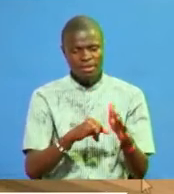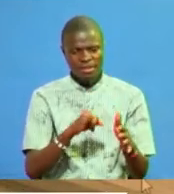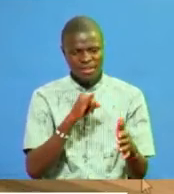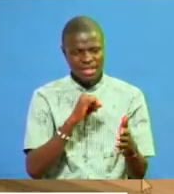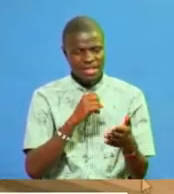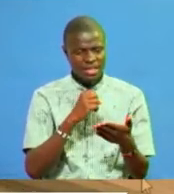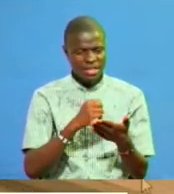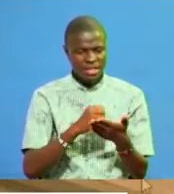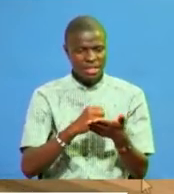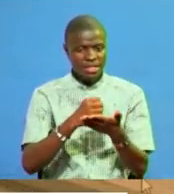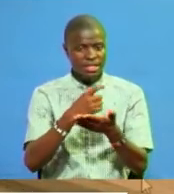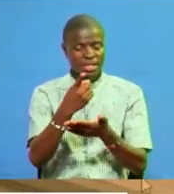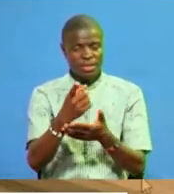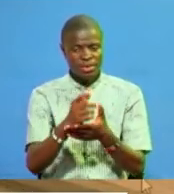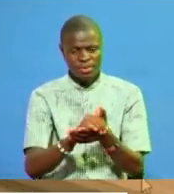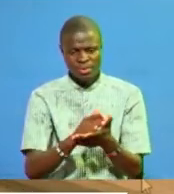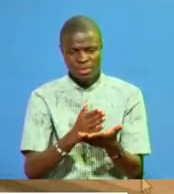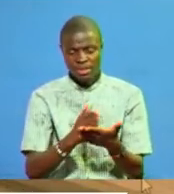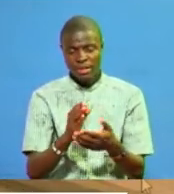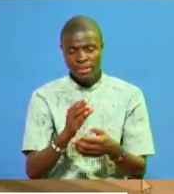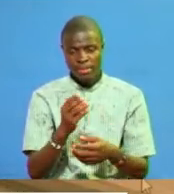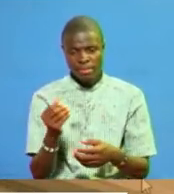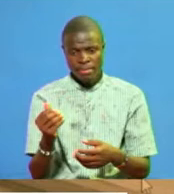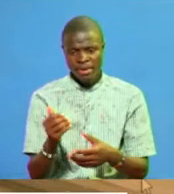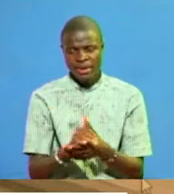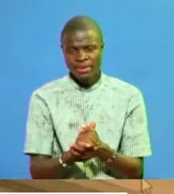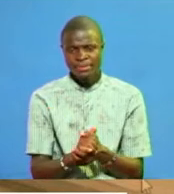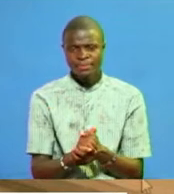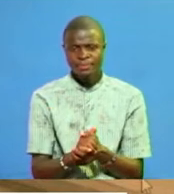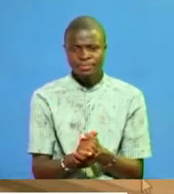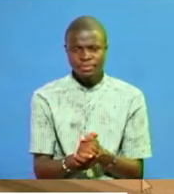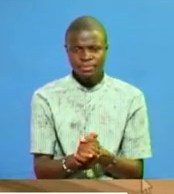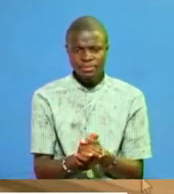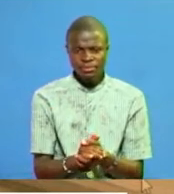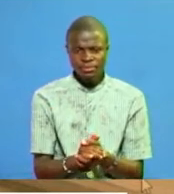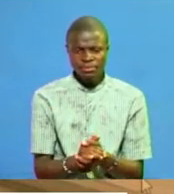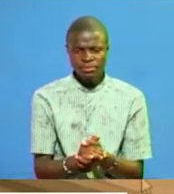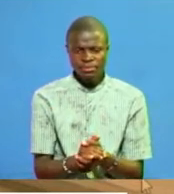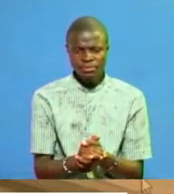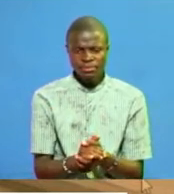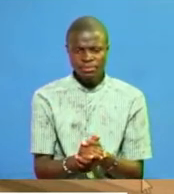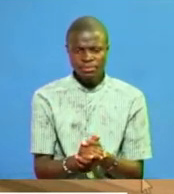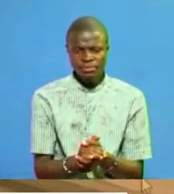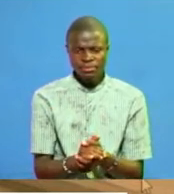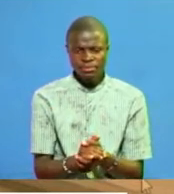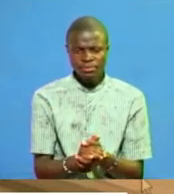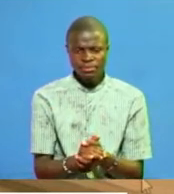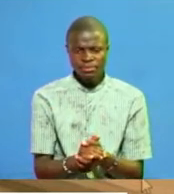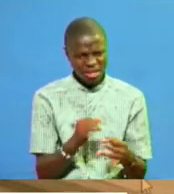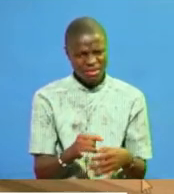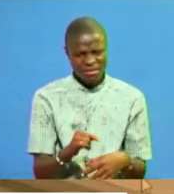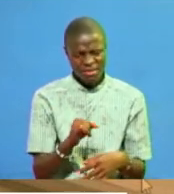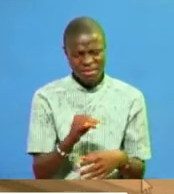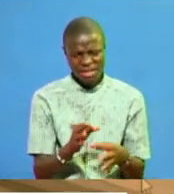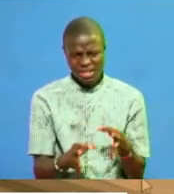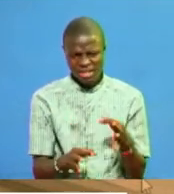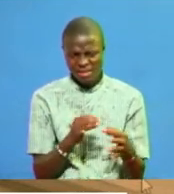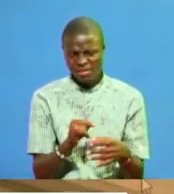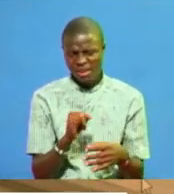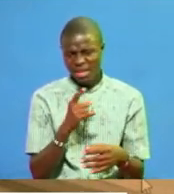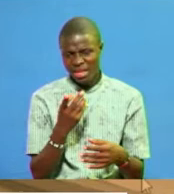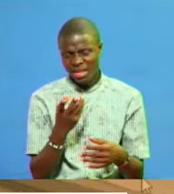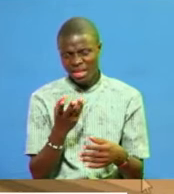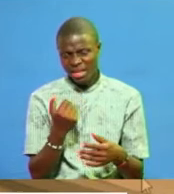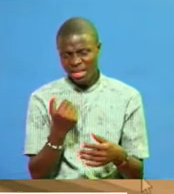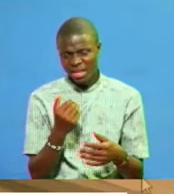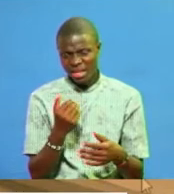M-Pesa, then I have to trust the intermediary, in this case with this client. So if I have to send you some money via bank, then I have to trust the bank. But